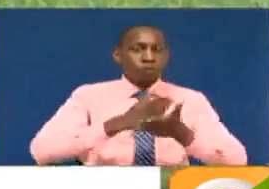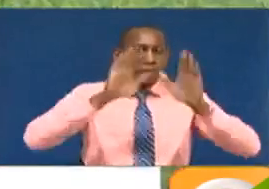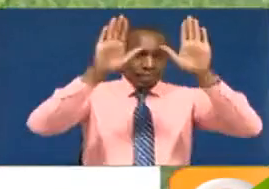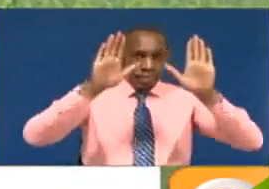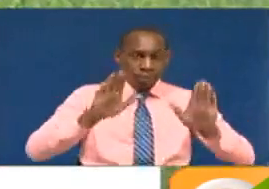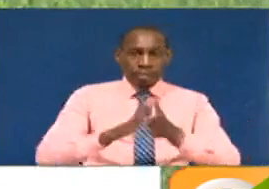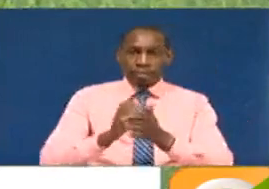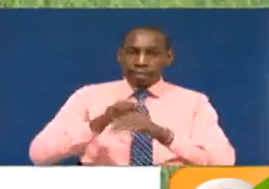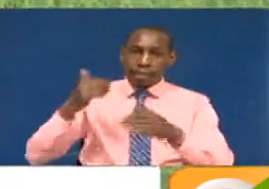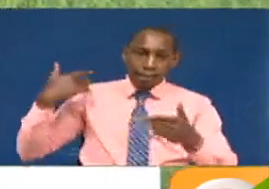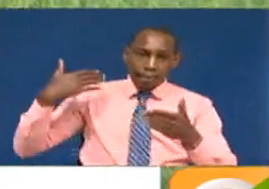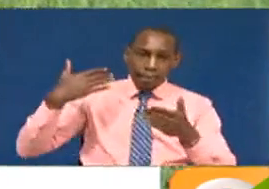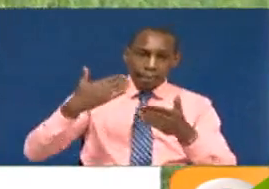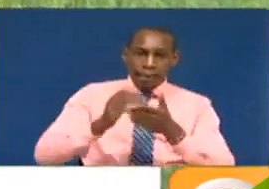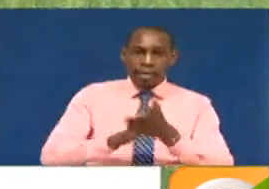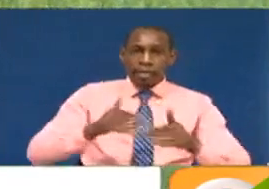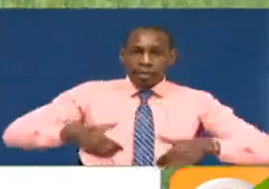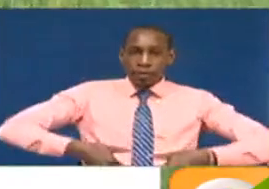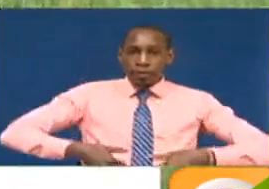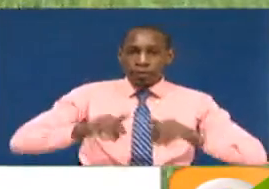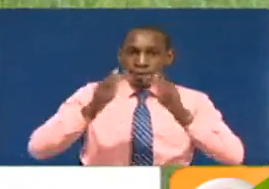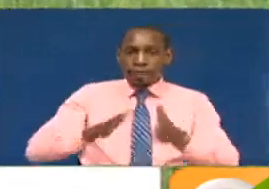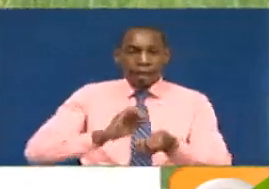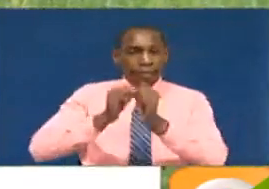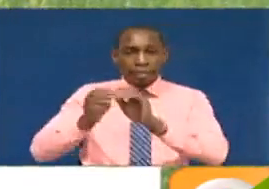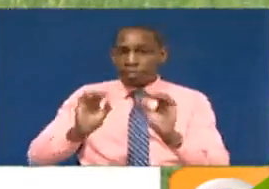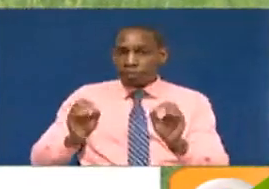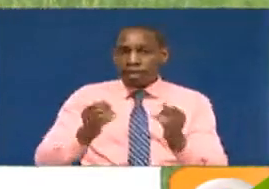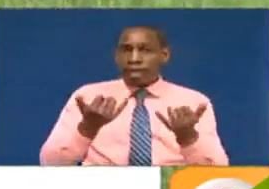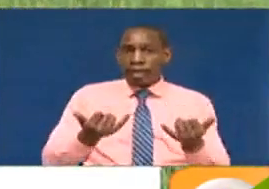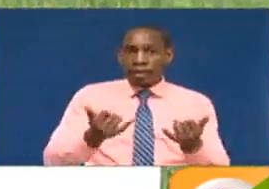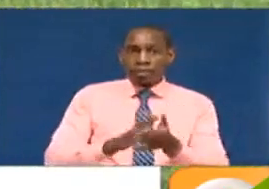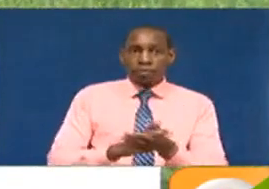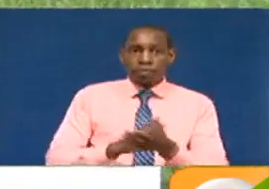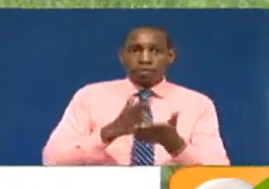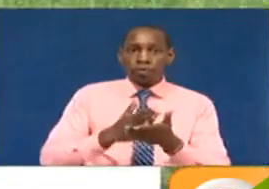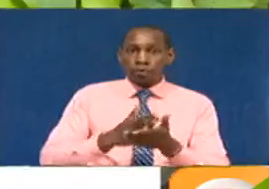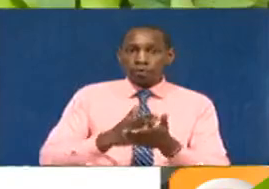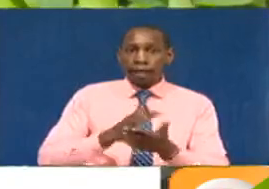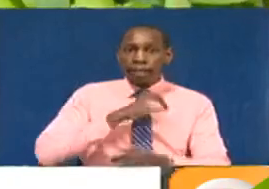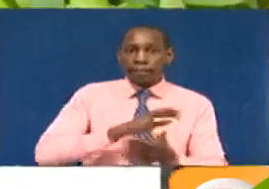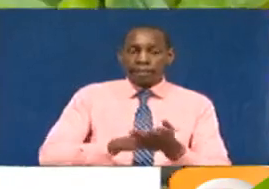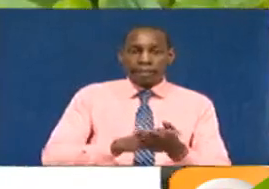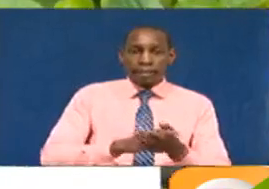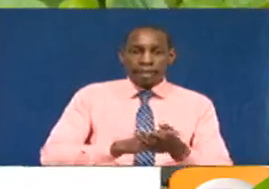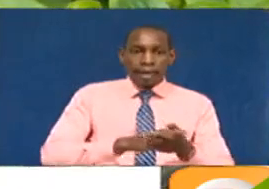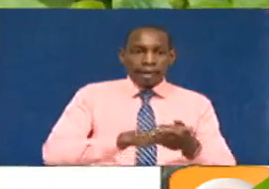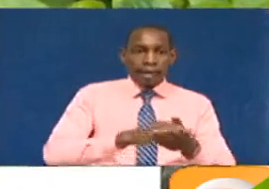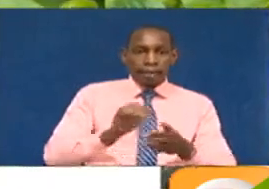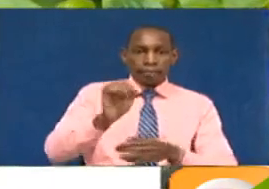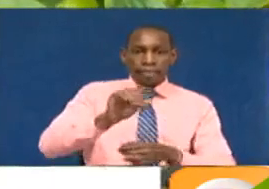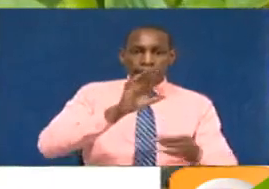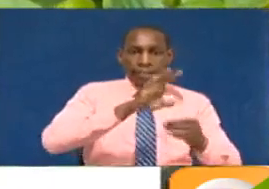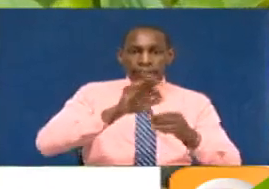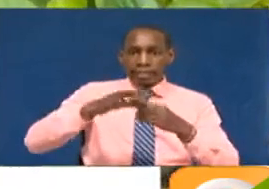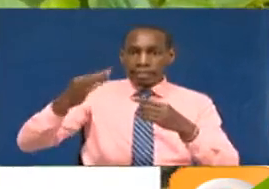lot. Since then, this ambitious young farmer has never looked back. Today, he has gone big with propagating vegetable seedlings in